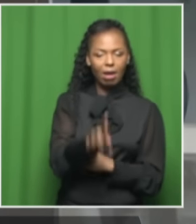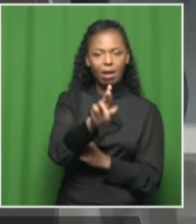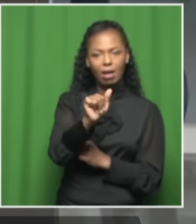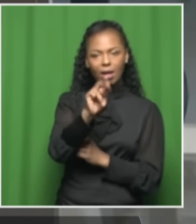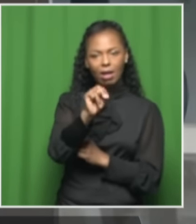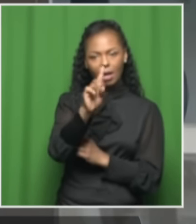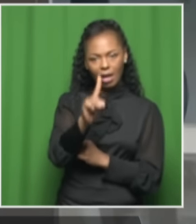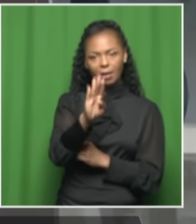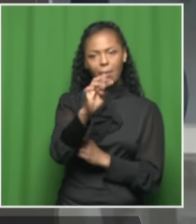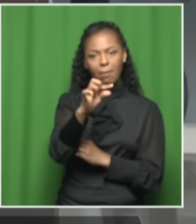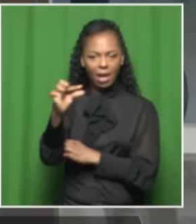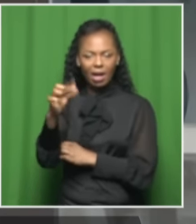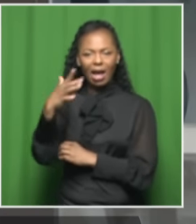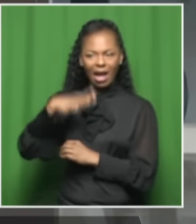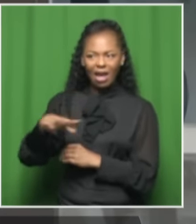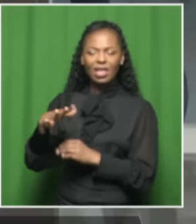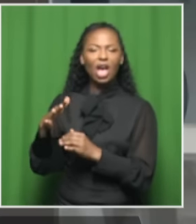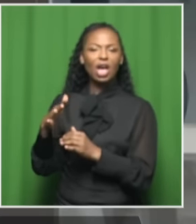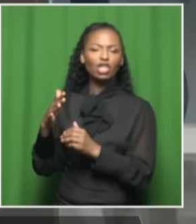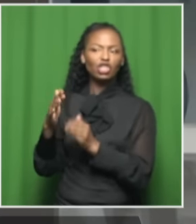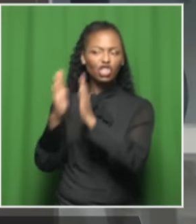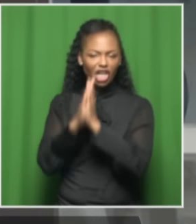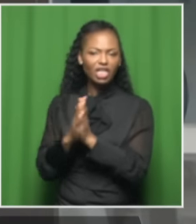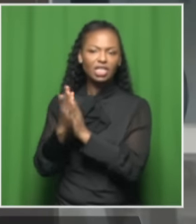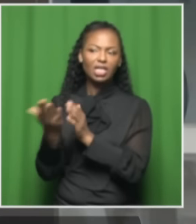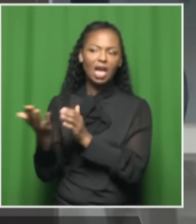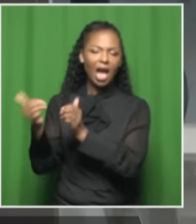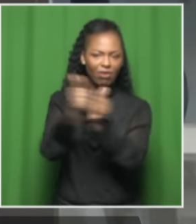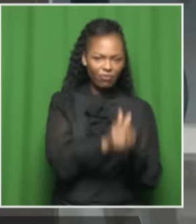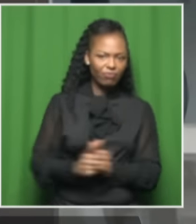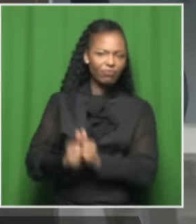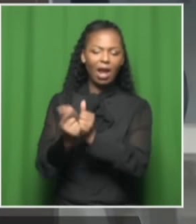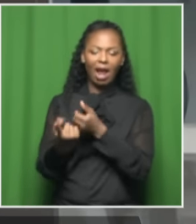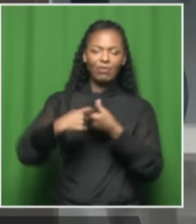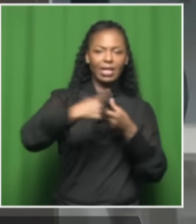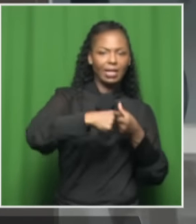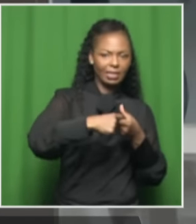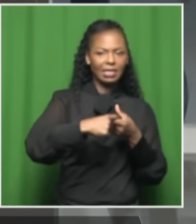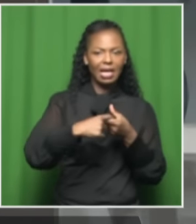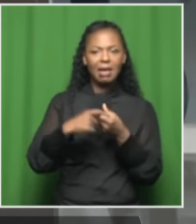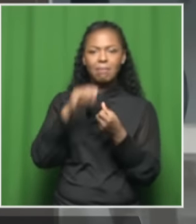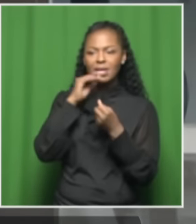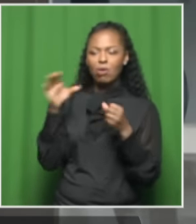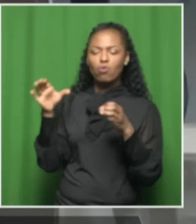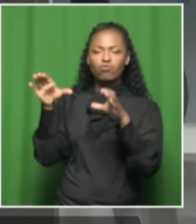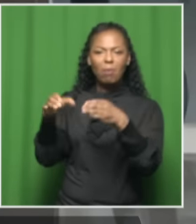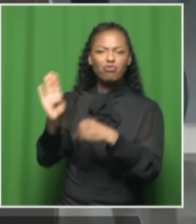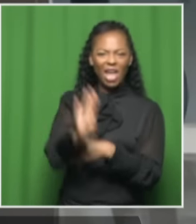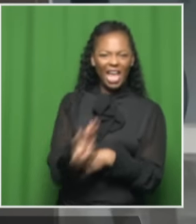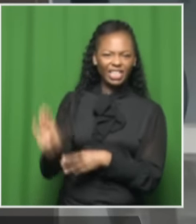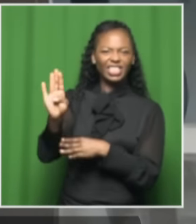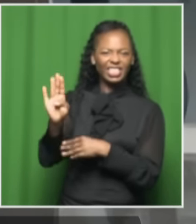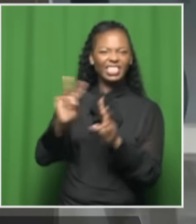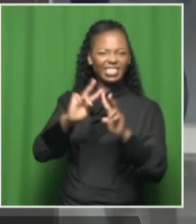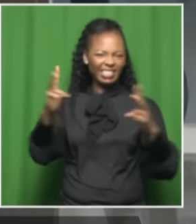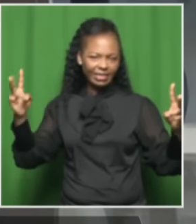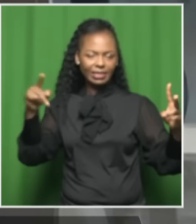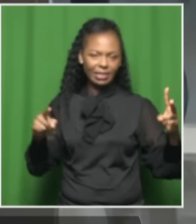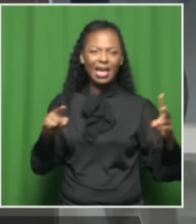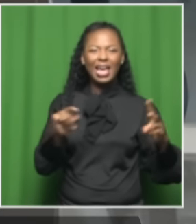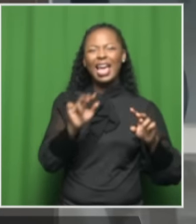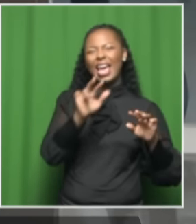that are affiliated to the mother church. We call them Rhema Family Churches. And that is run about 80